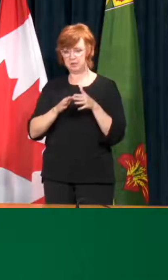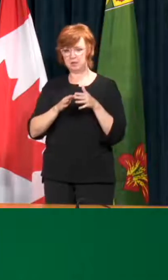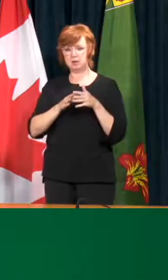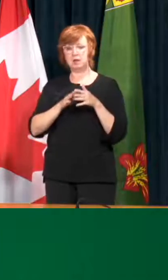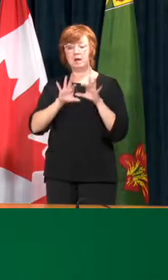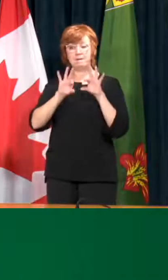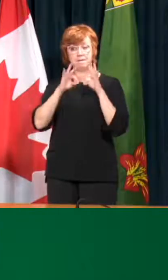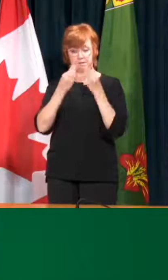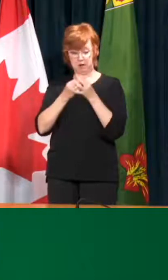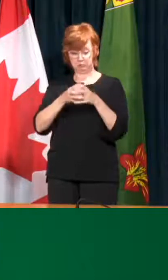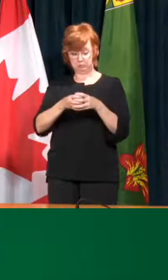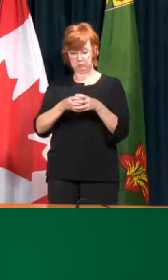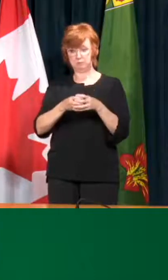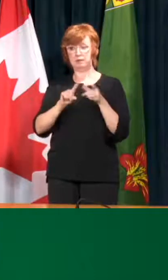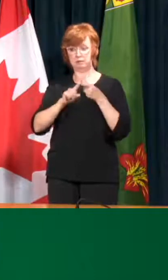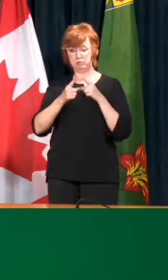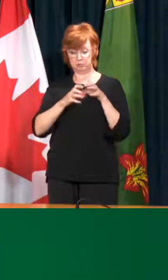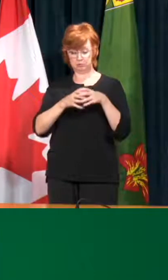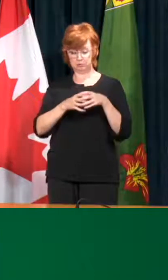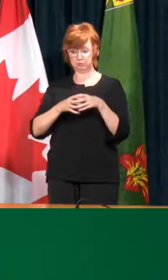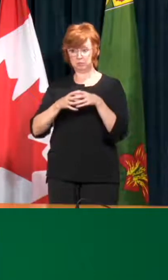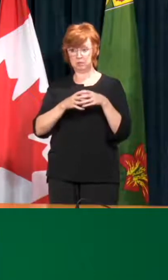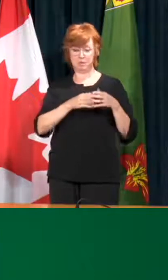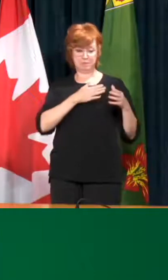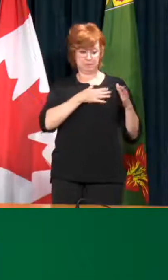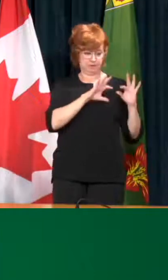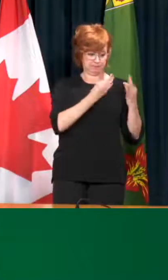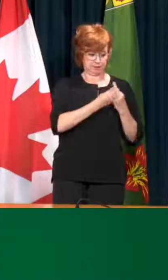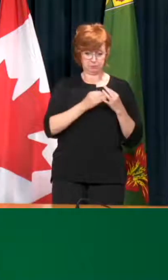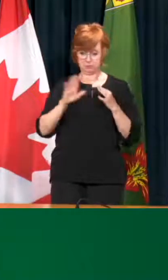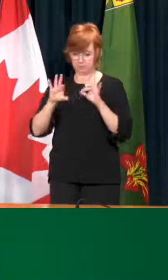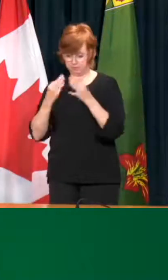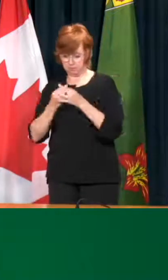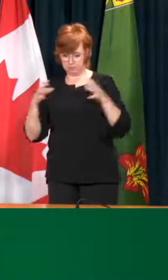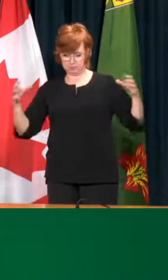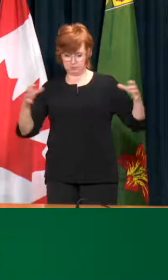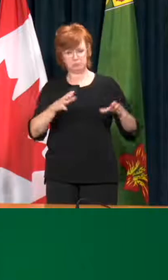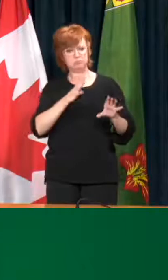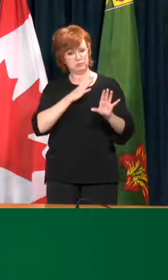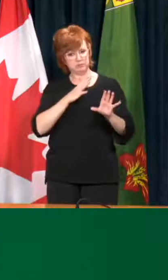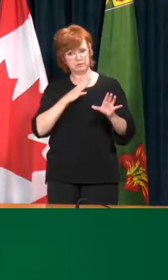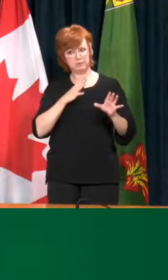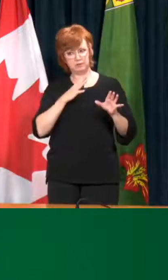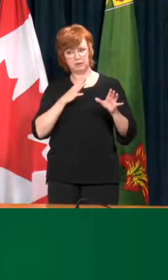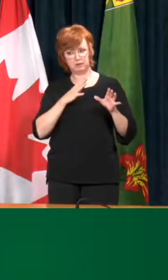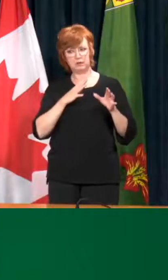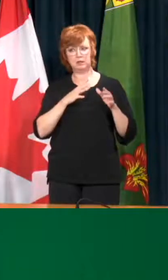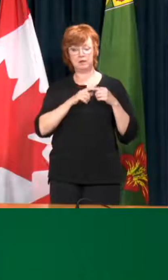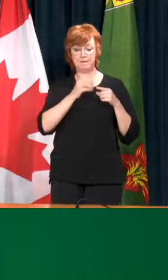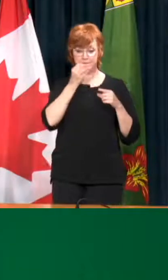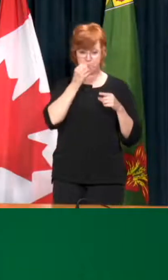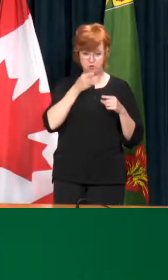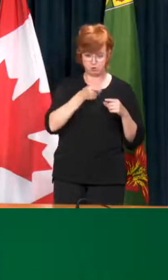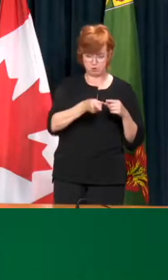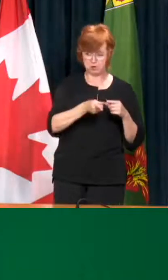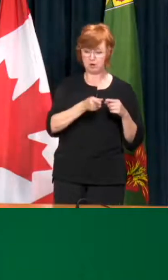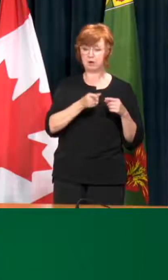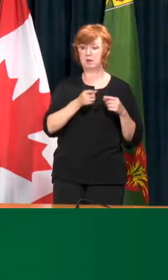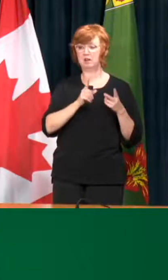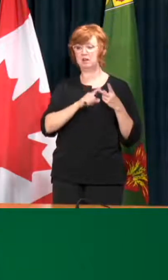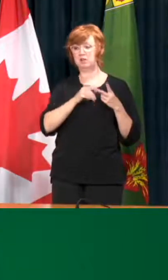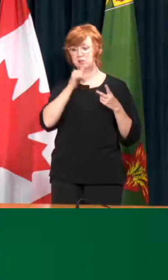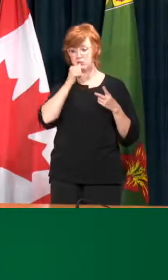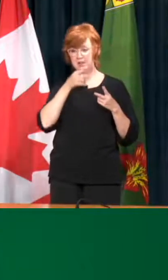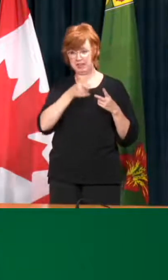your virtual bubble. You're really, we socialize around food, drink. We like being close to one another, and that's how